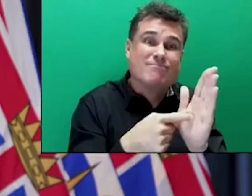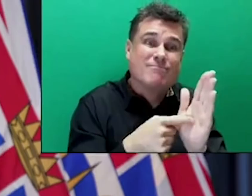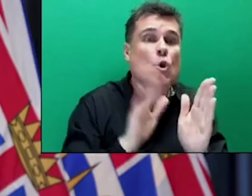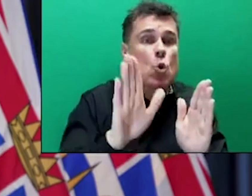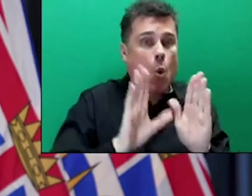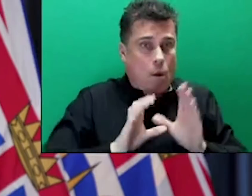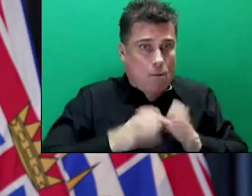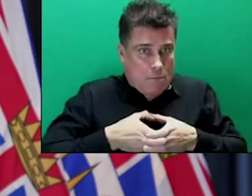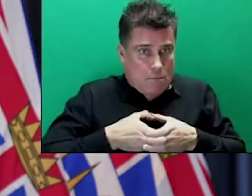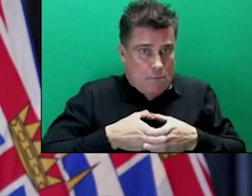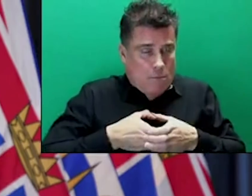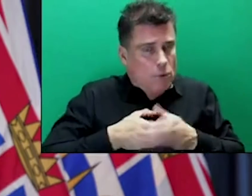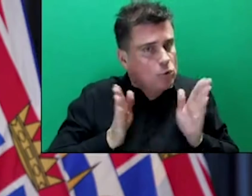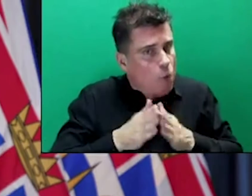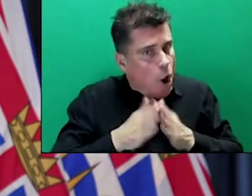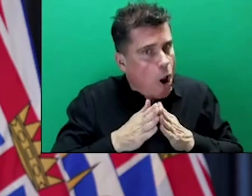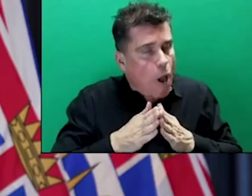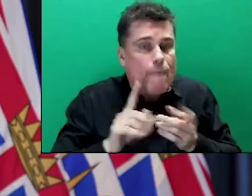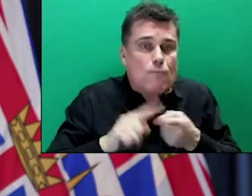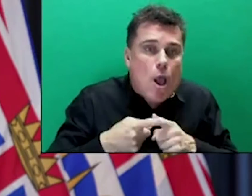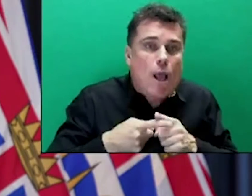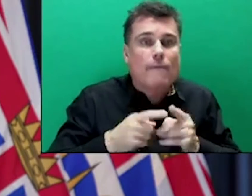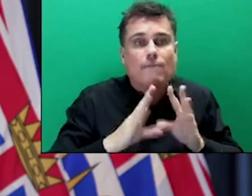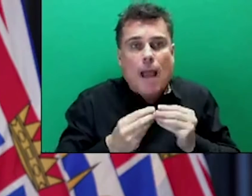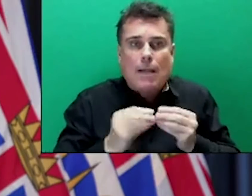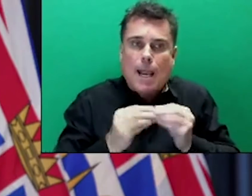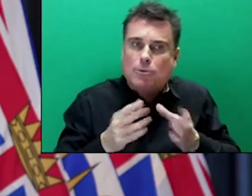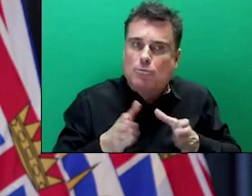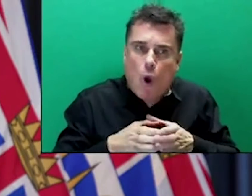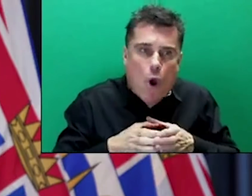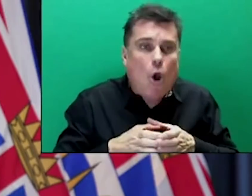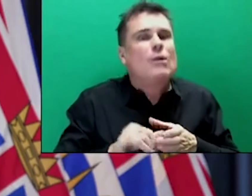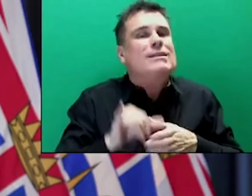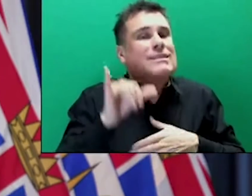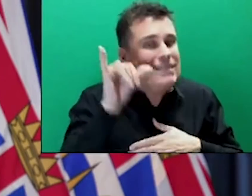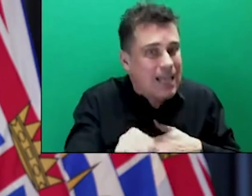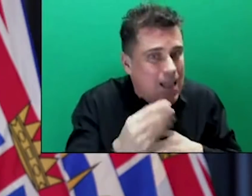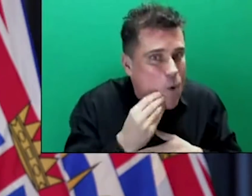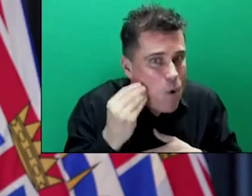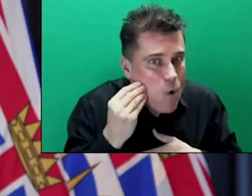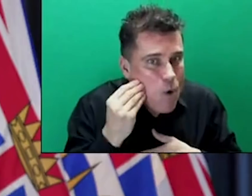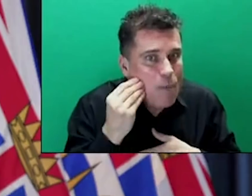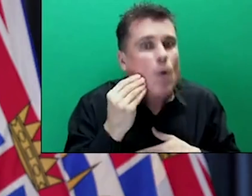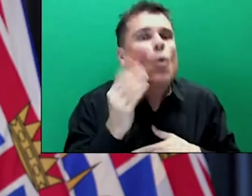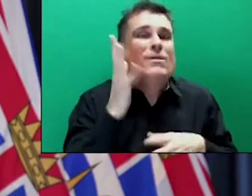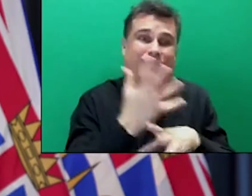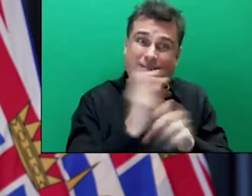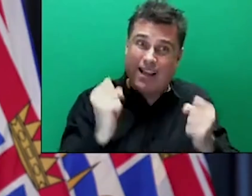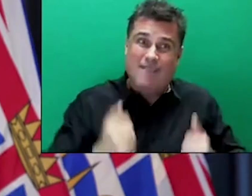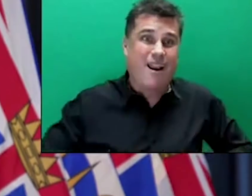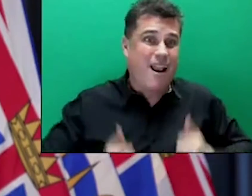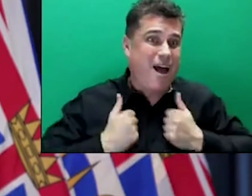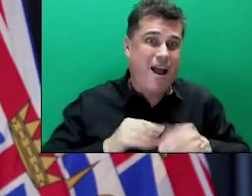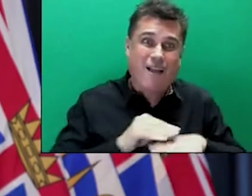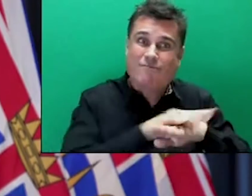saves lives. And these are our family, our friends, our community, our lives that we are